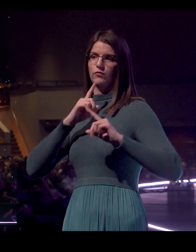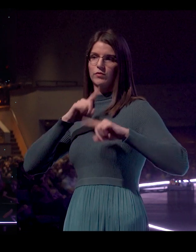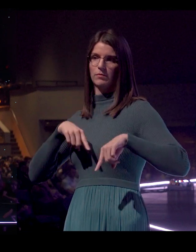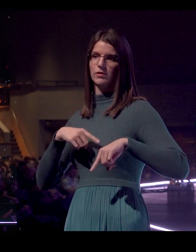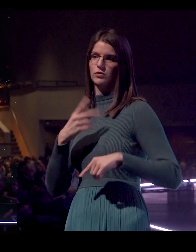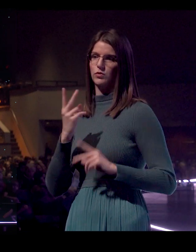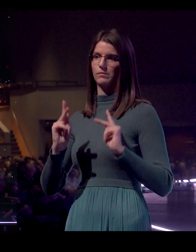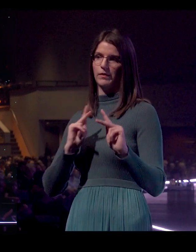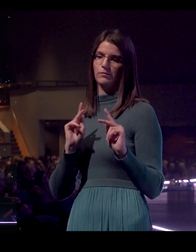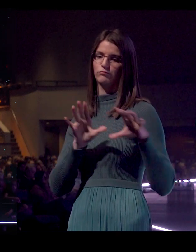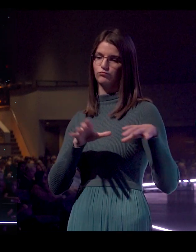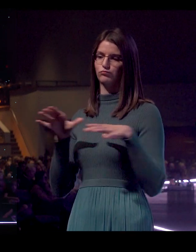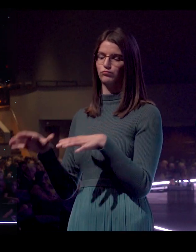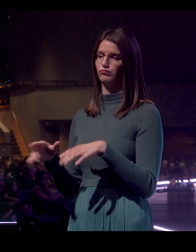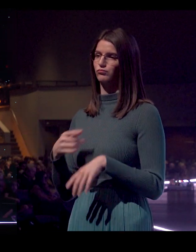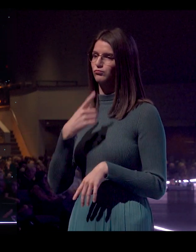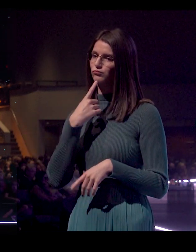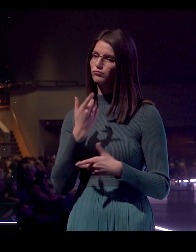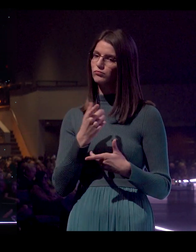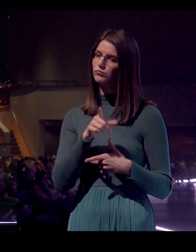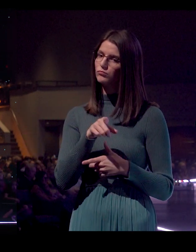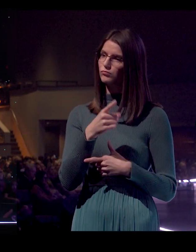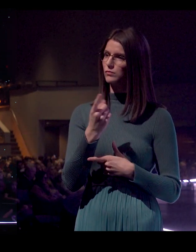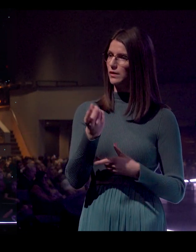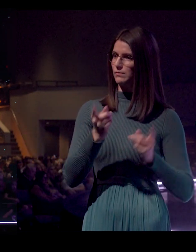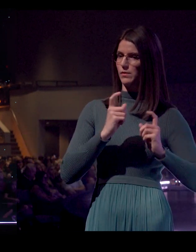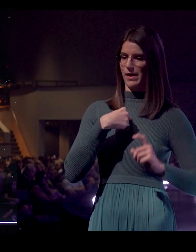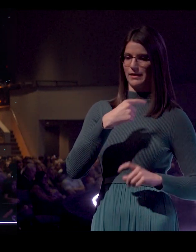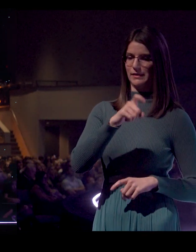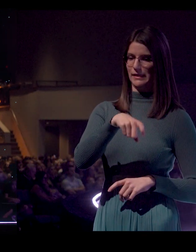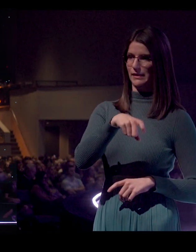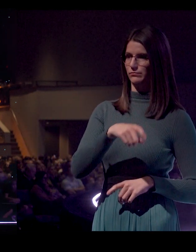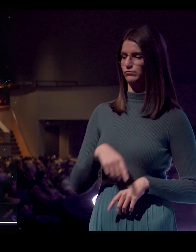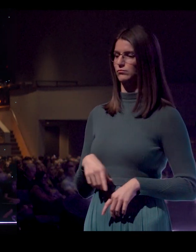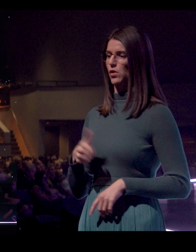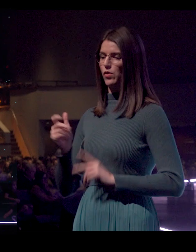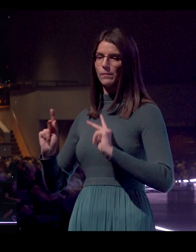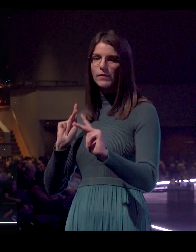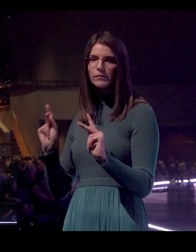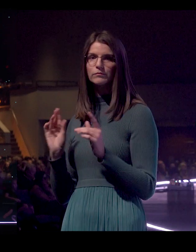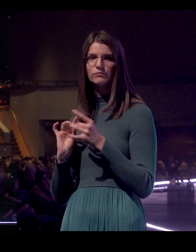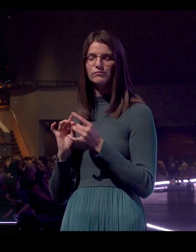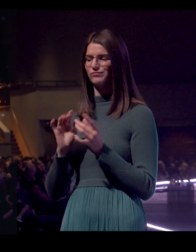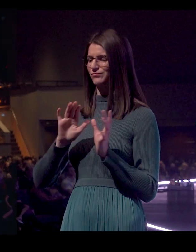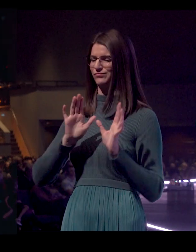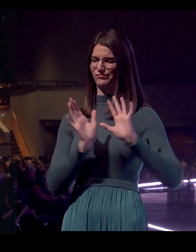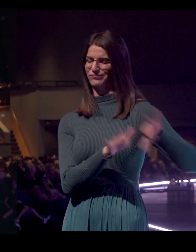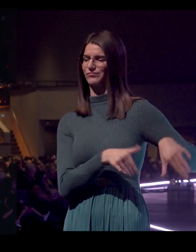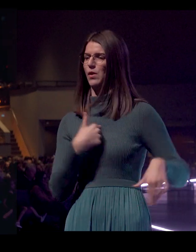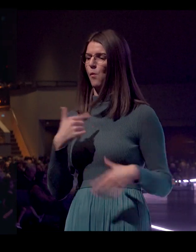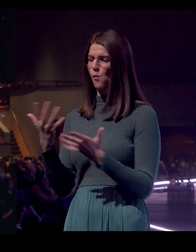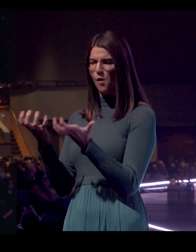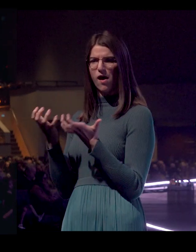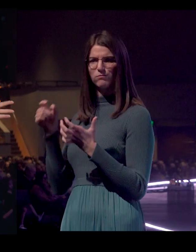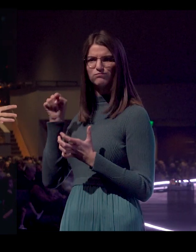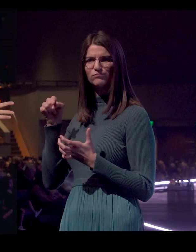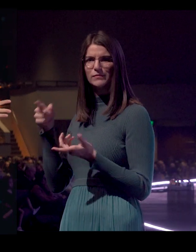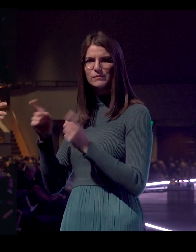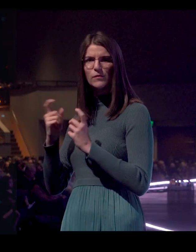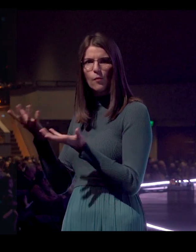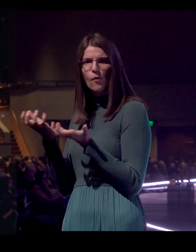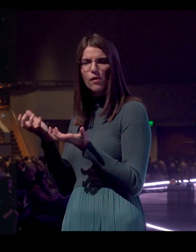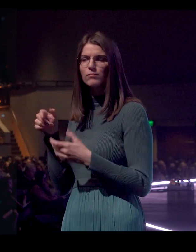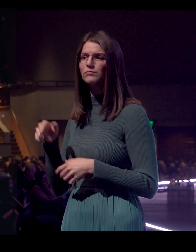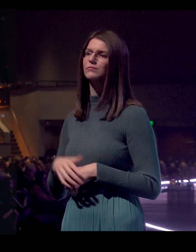need. And then other people say, forget that, I want something I want. I've been asking people this question all week long, so I thought I'd just ask everyone on all